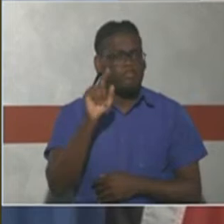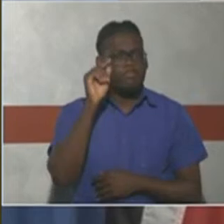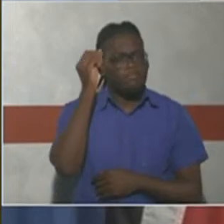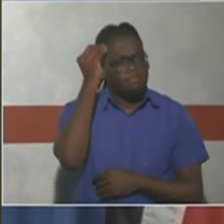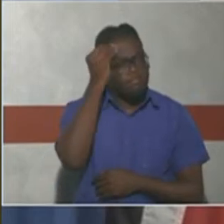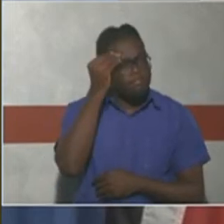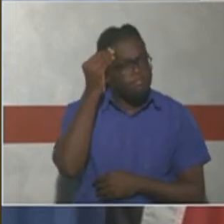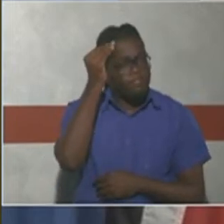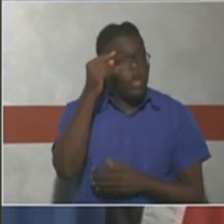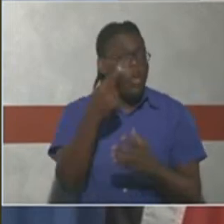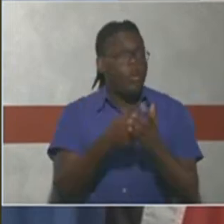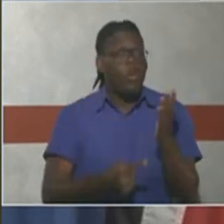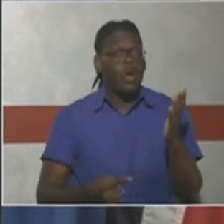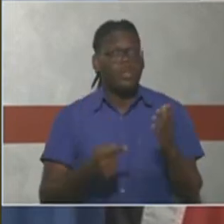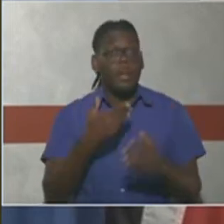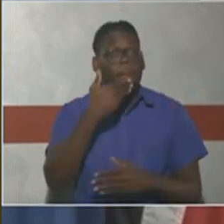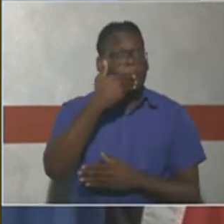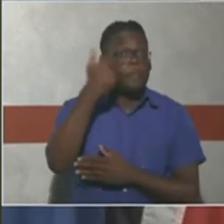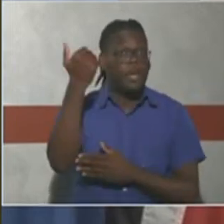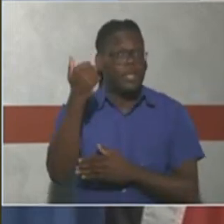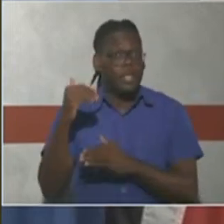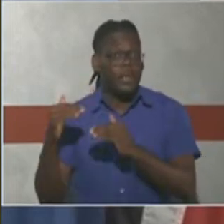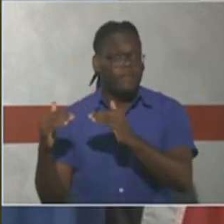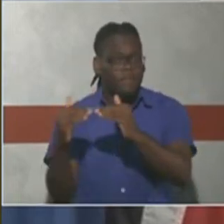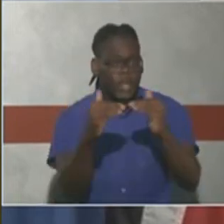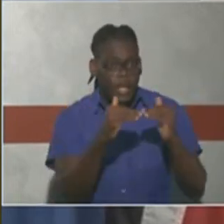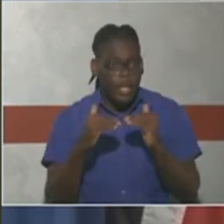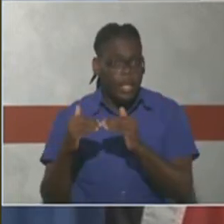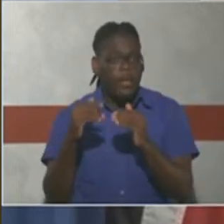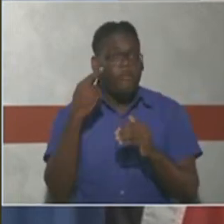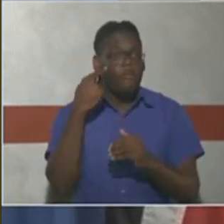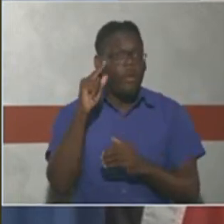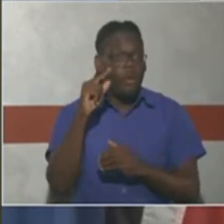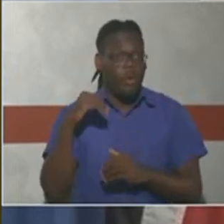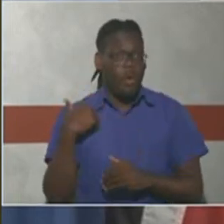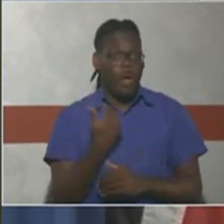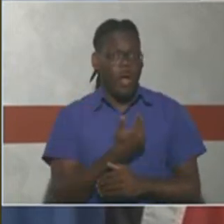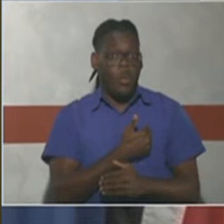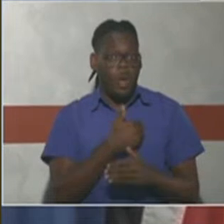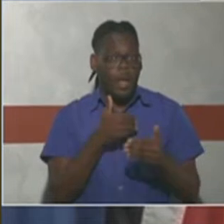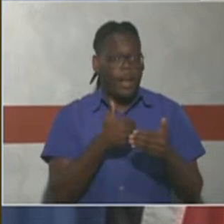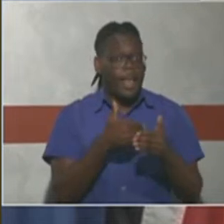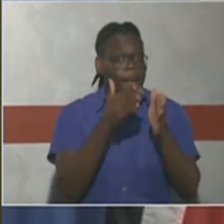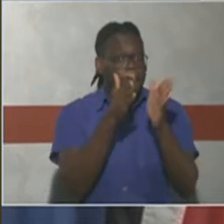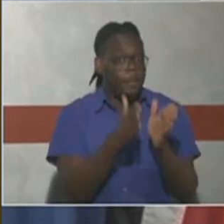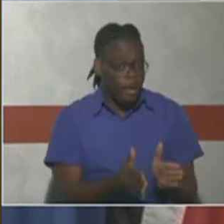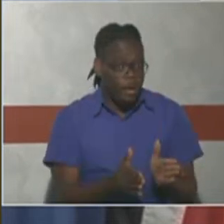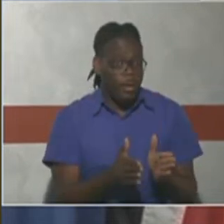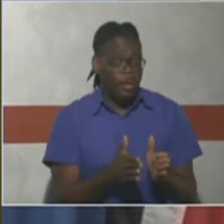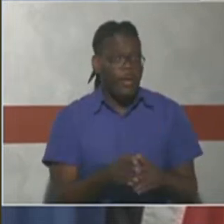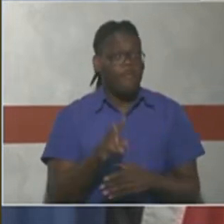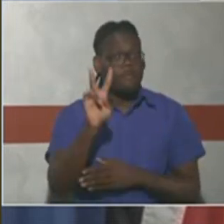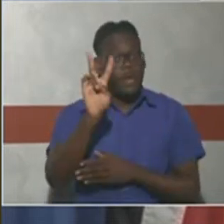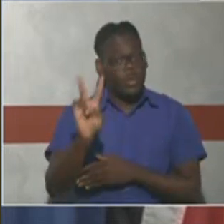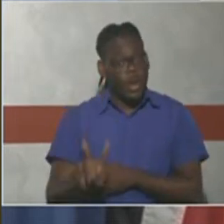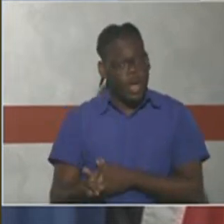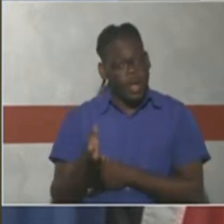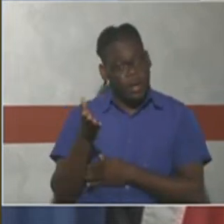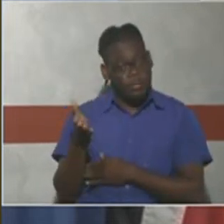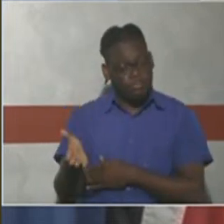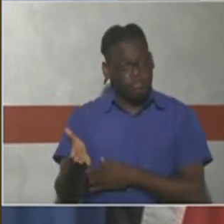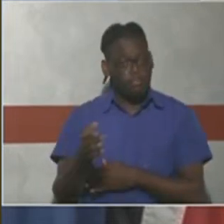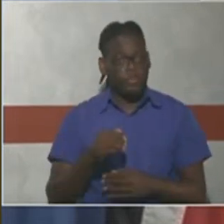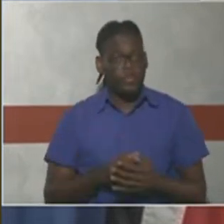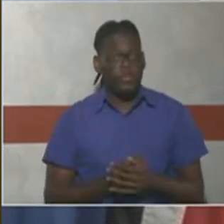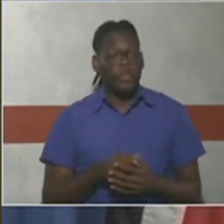of Venezuela, when certain other countries recognized an alternative government in Venezuela. Trinidad